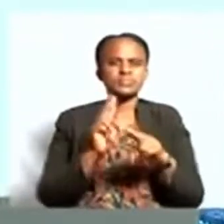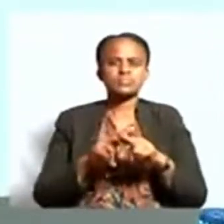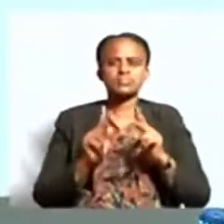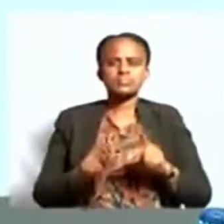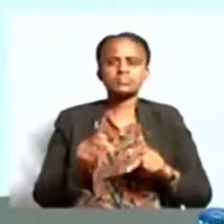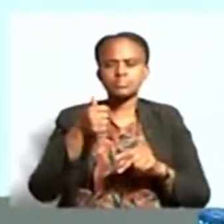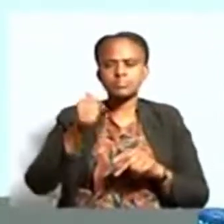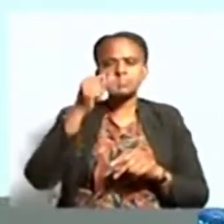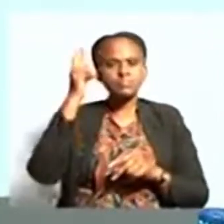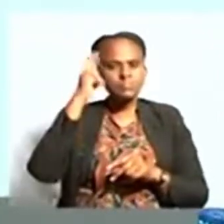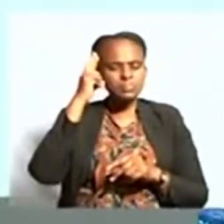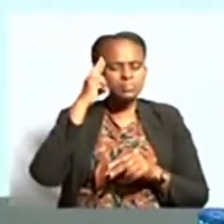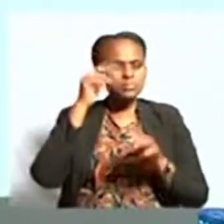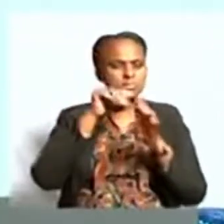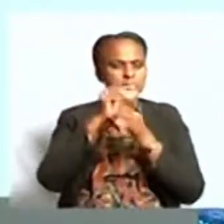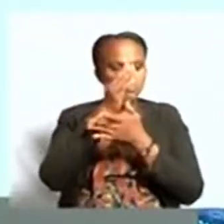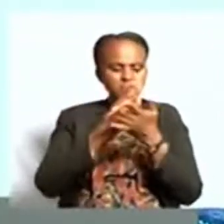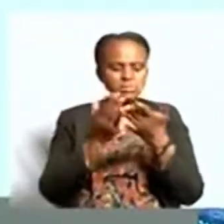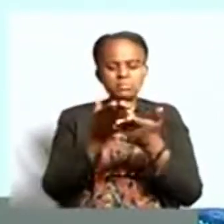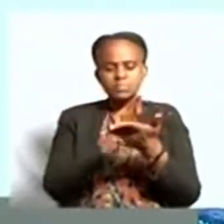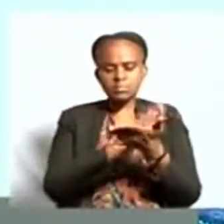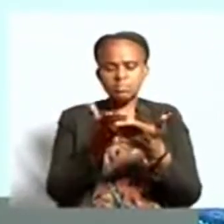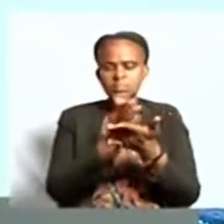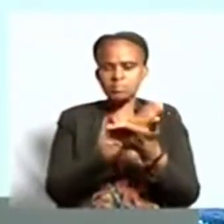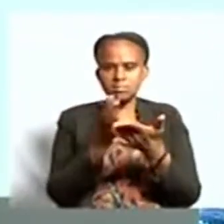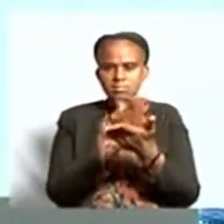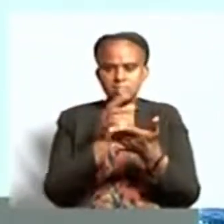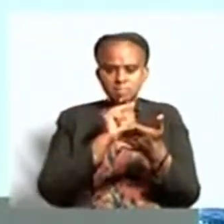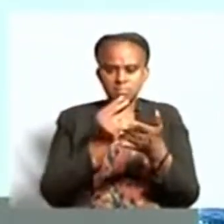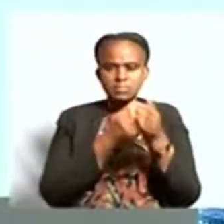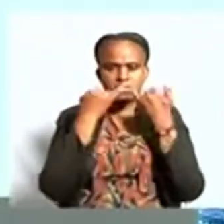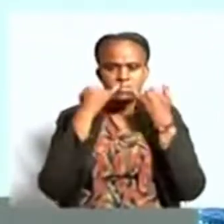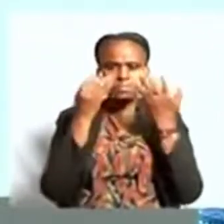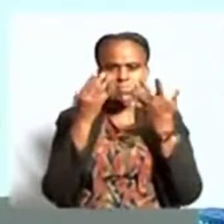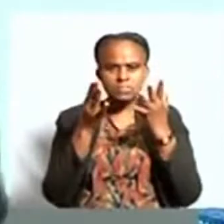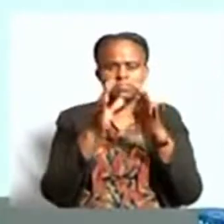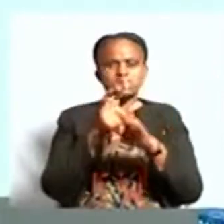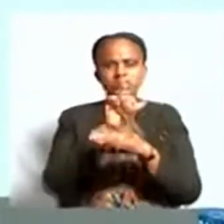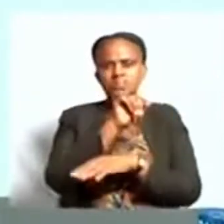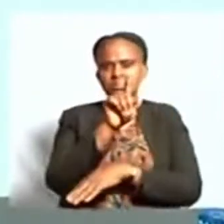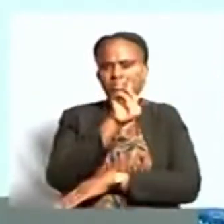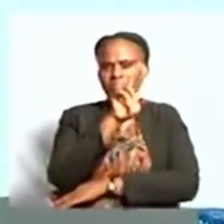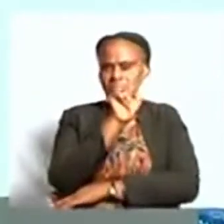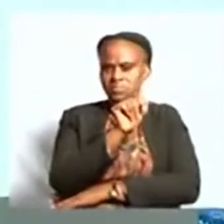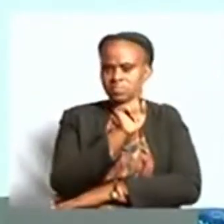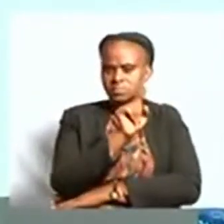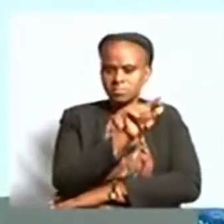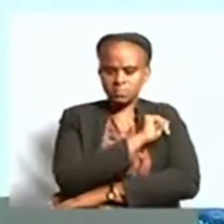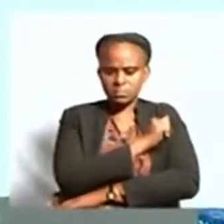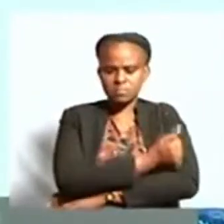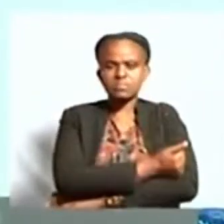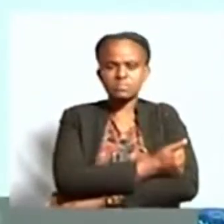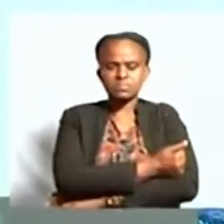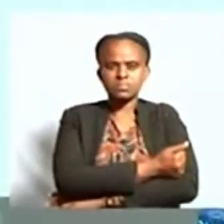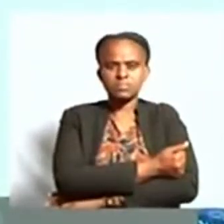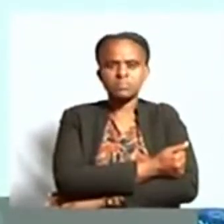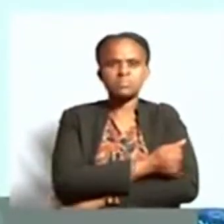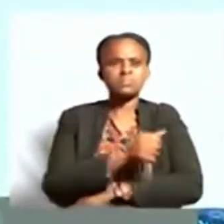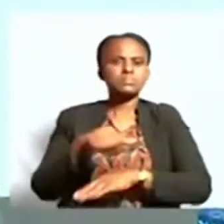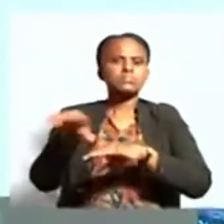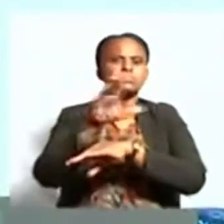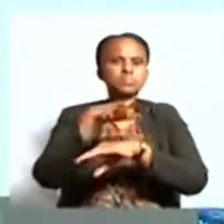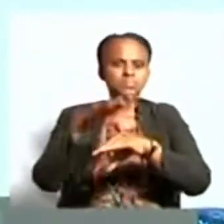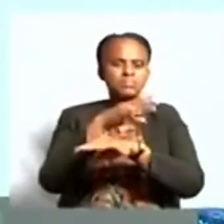you recall that in some pages we are informed that Zambia Revenue Authority did